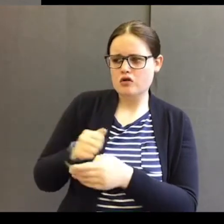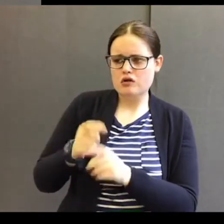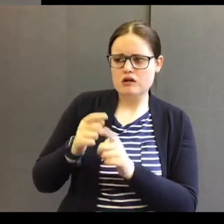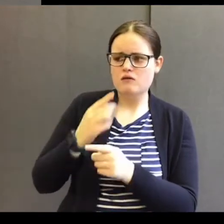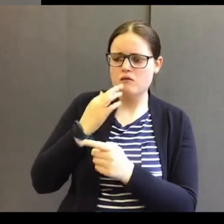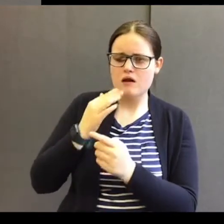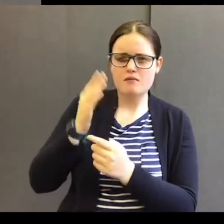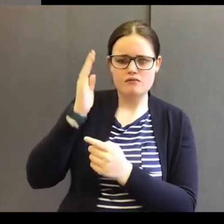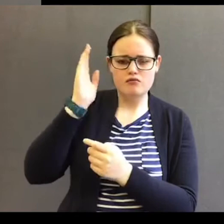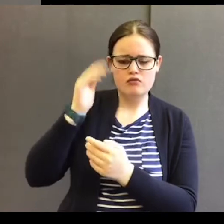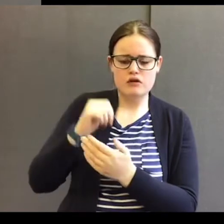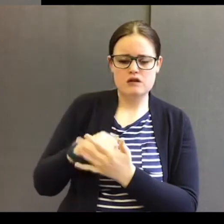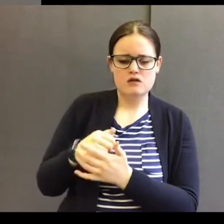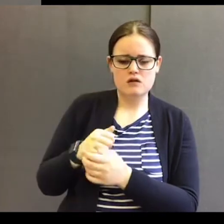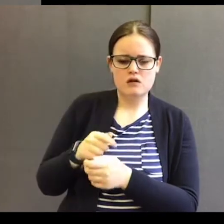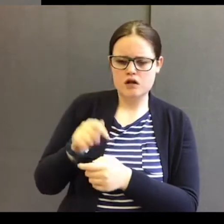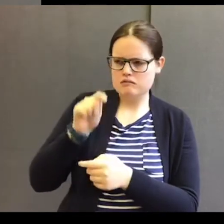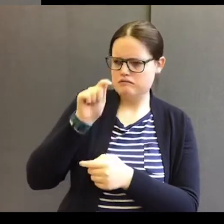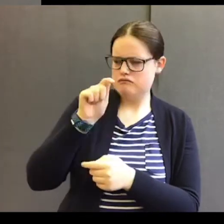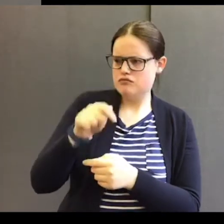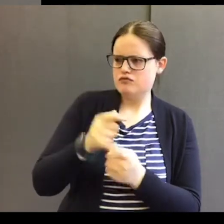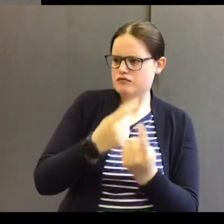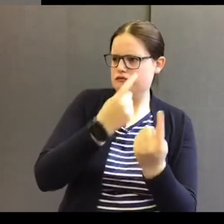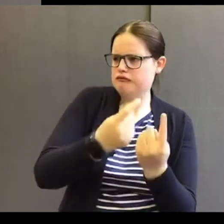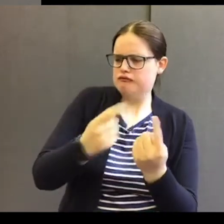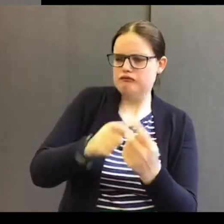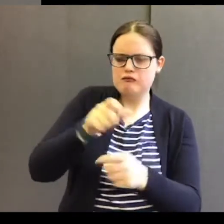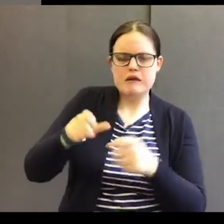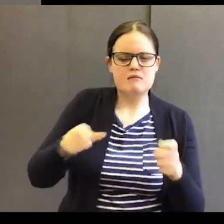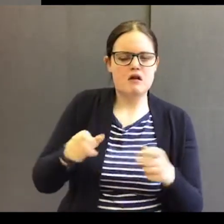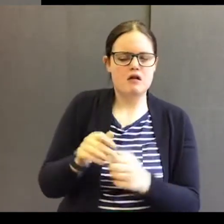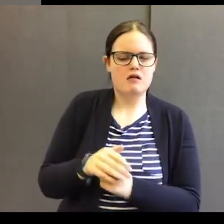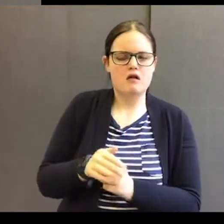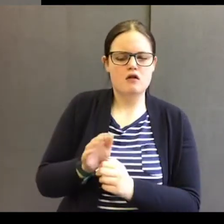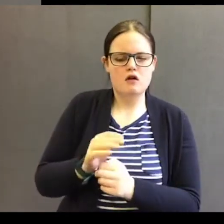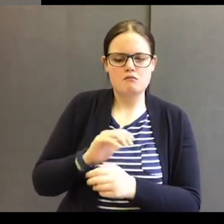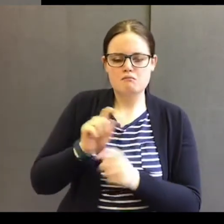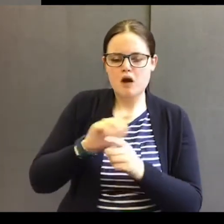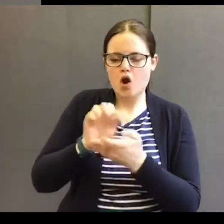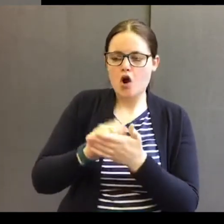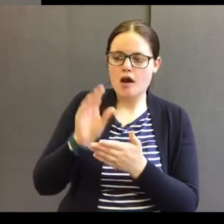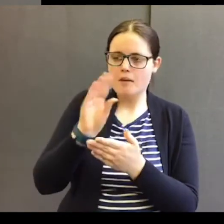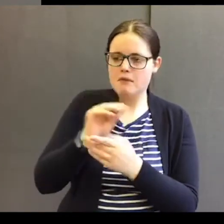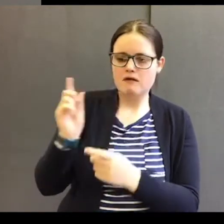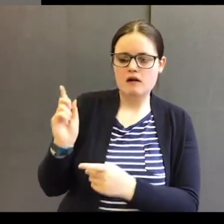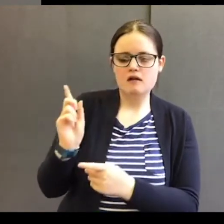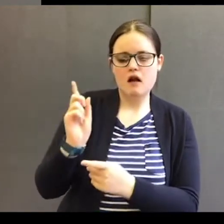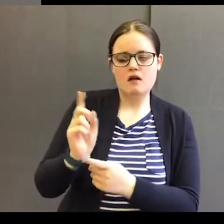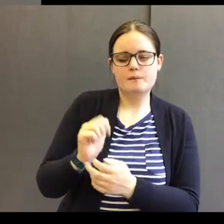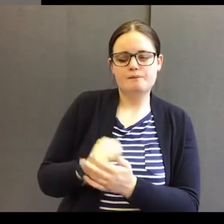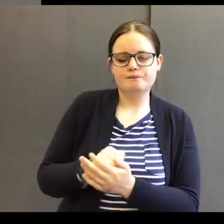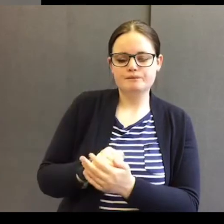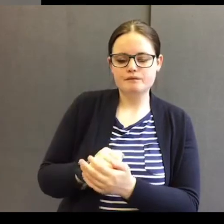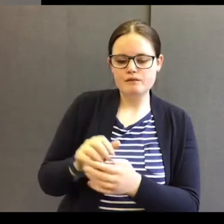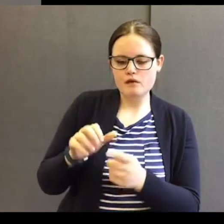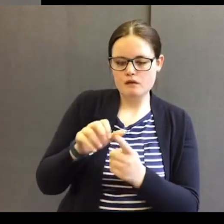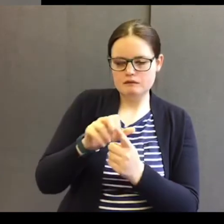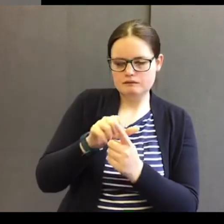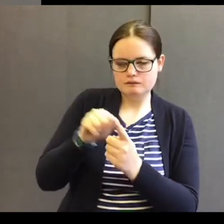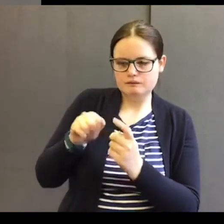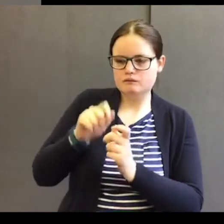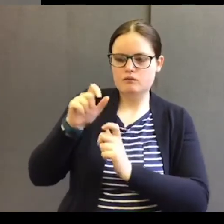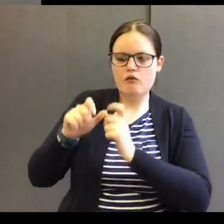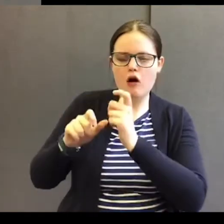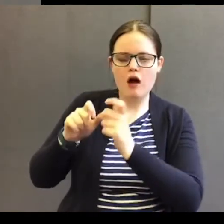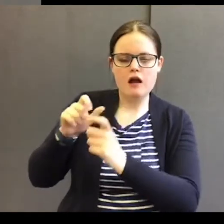You, and we should do that when we preach. We don't point to the individual. But the Holy Spirit comes